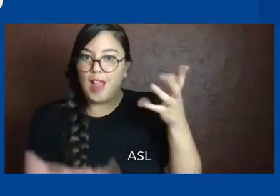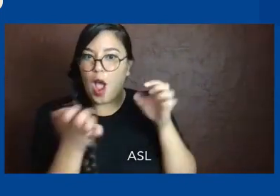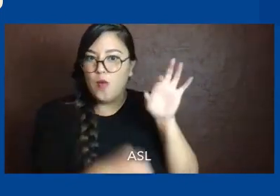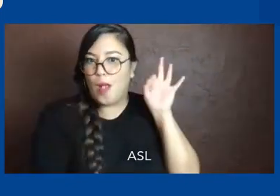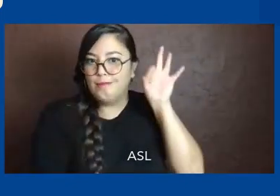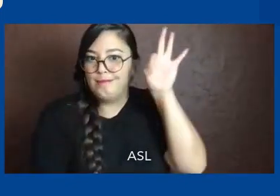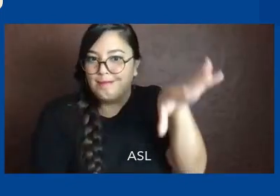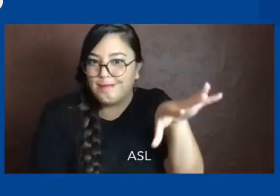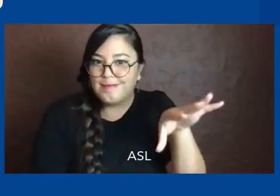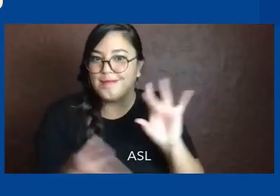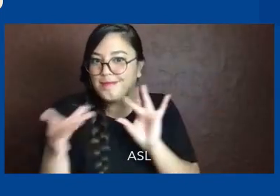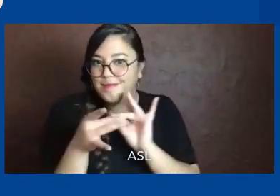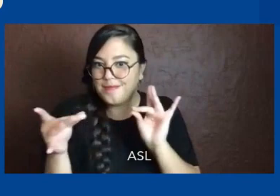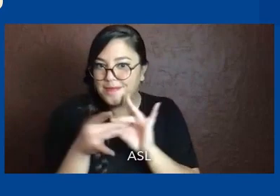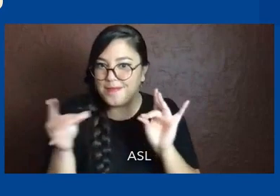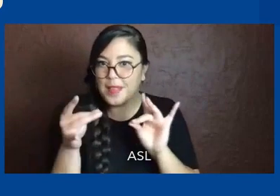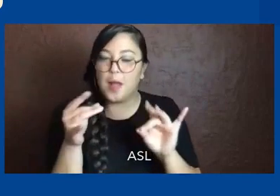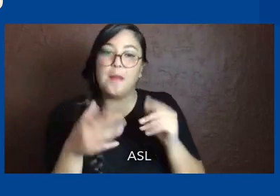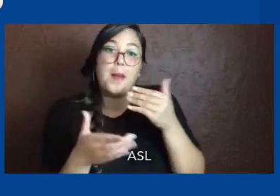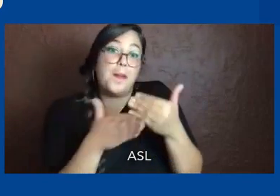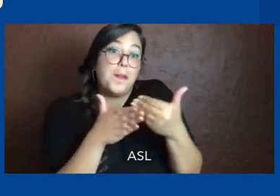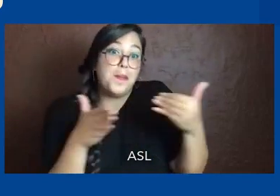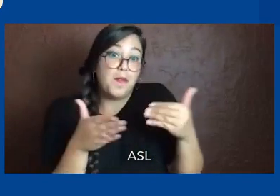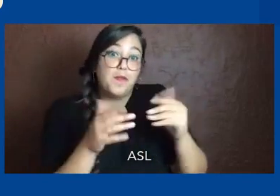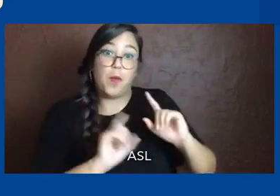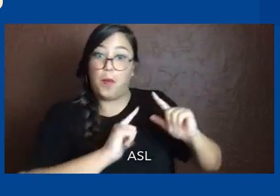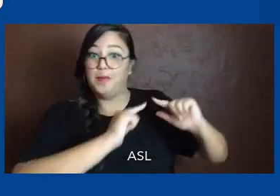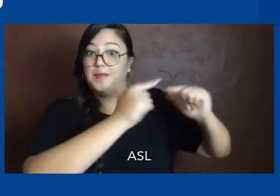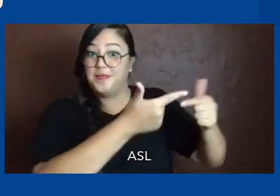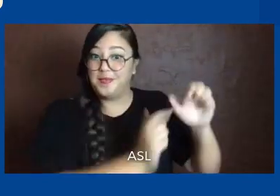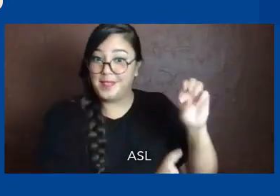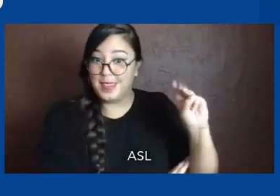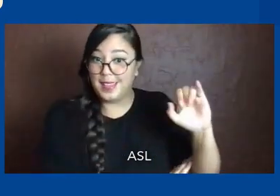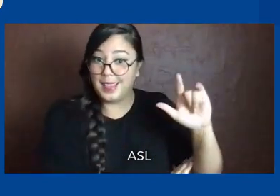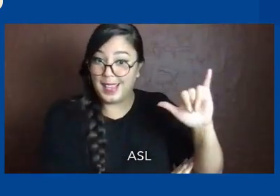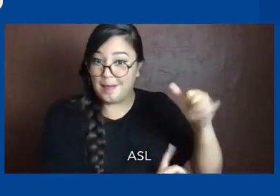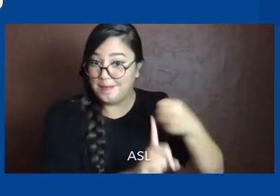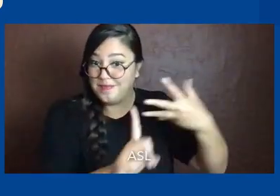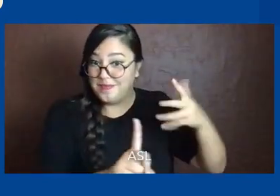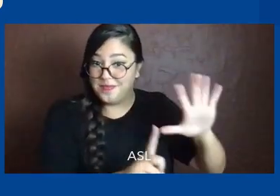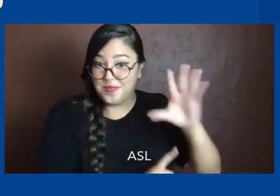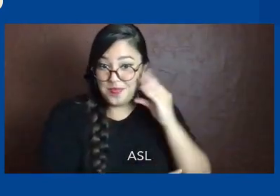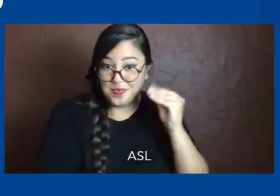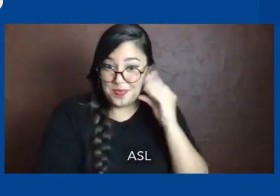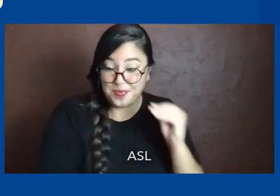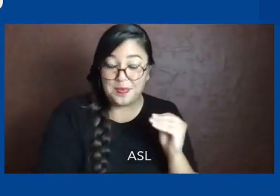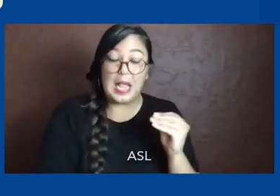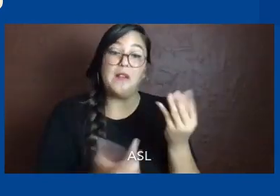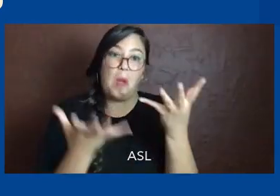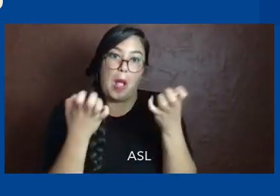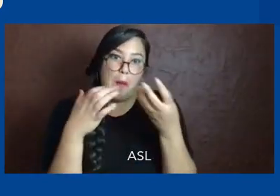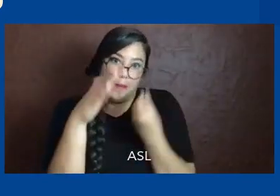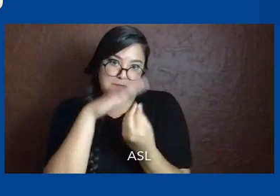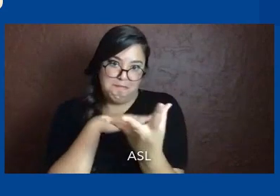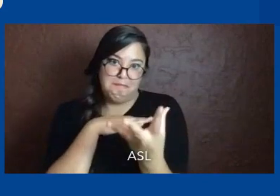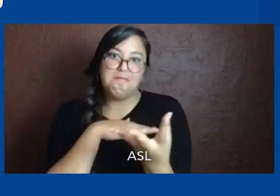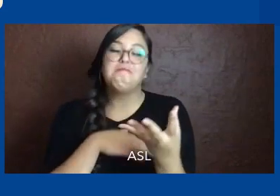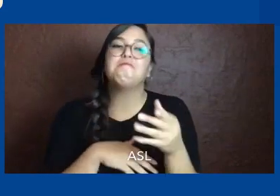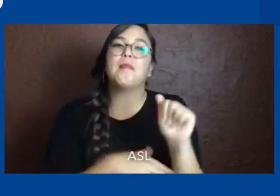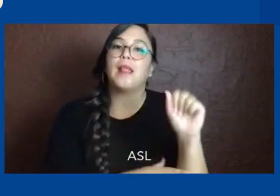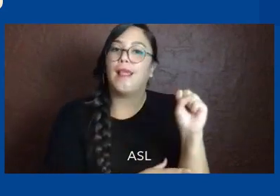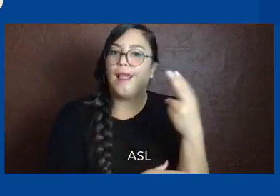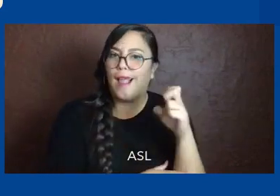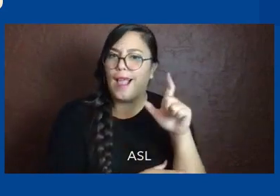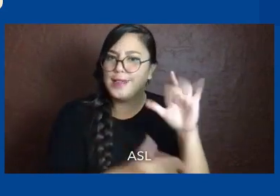sort of caveat before we hand it off to Emily to talk about her experiences, and just say, like, Ashley mentioned this,